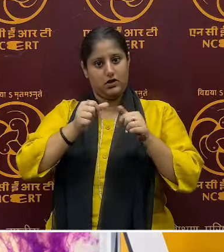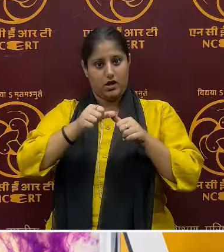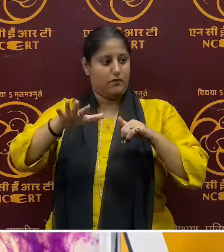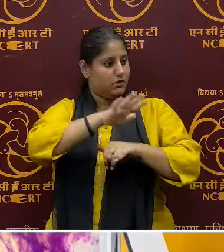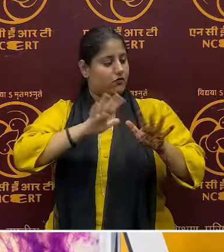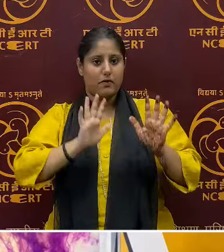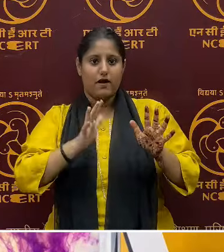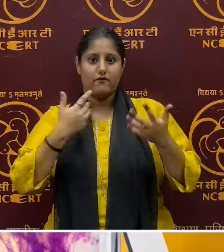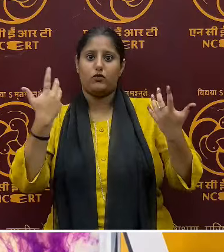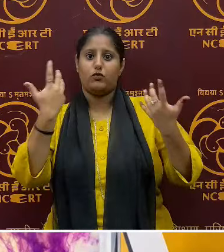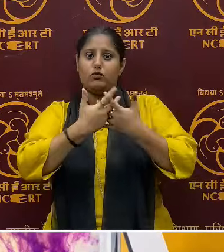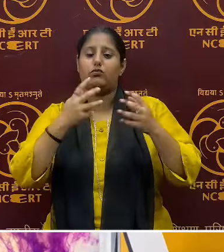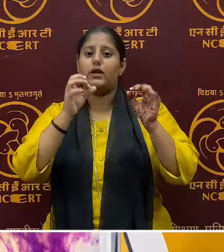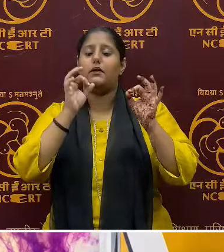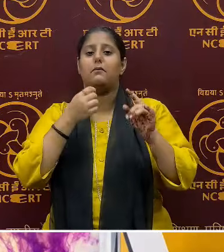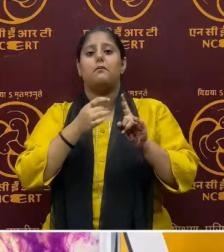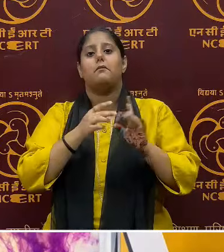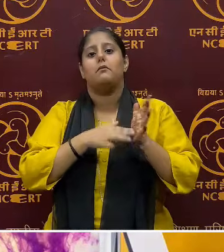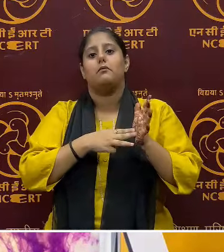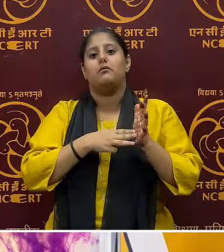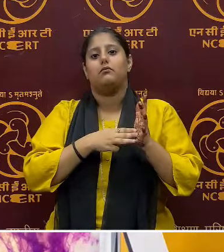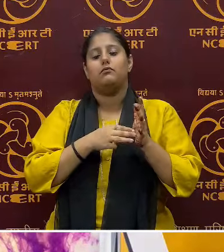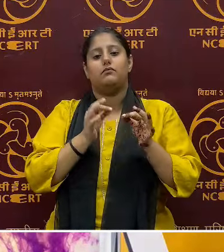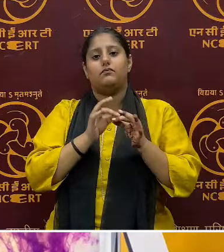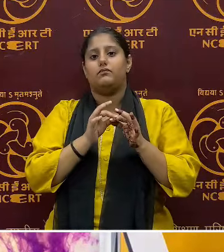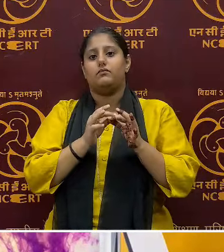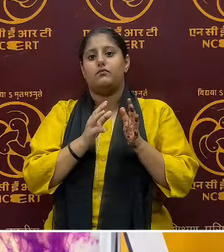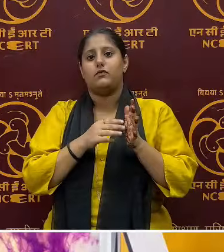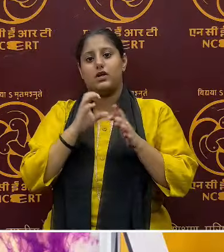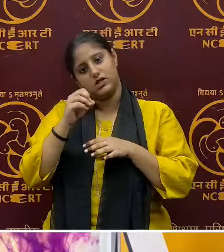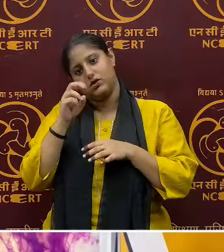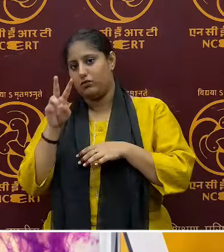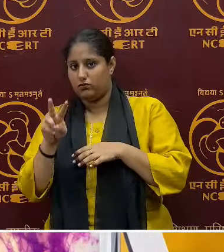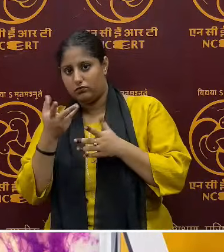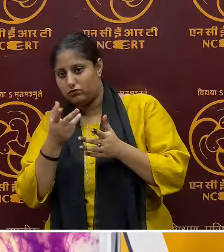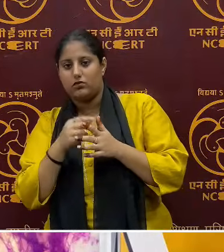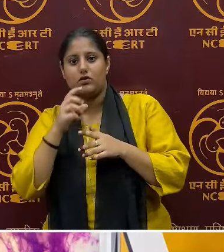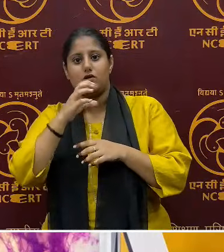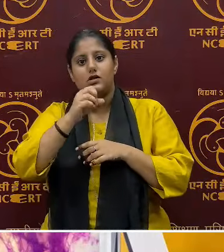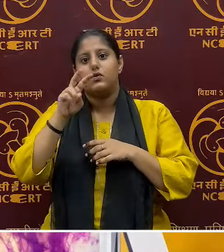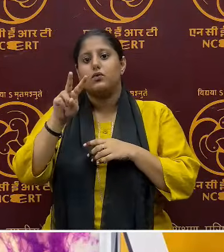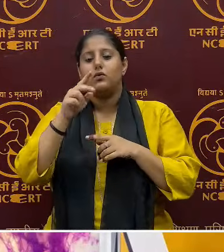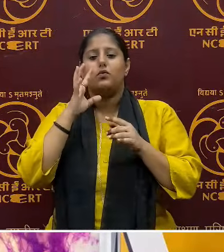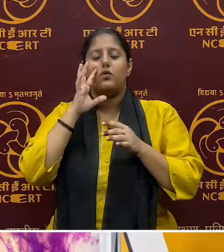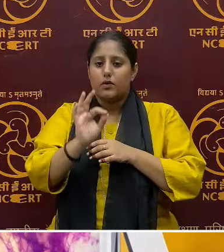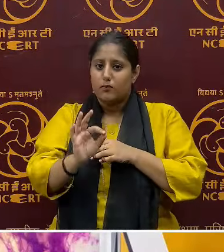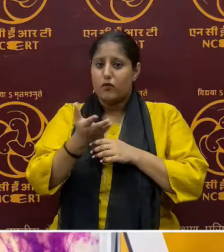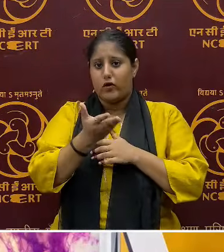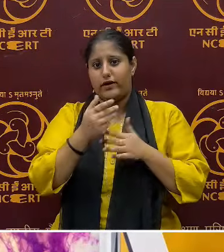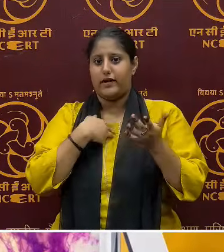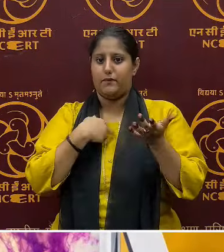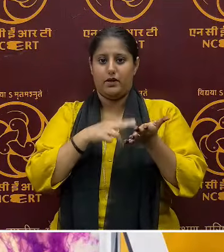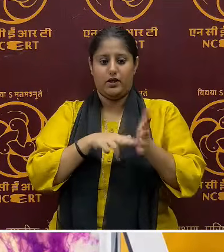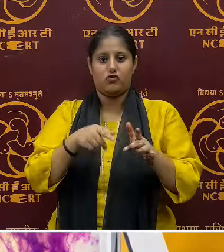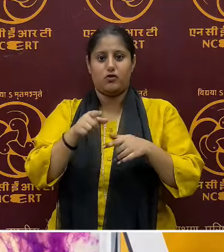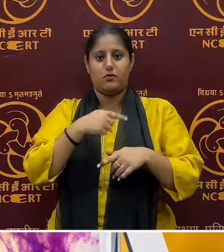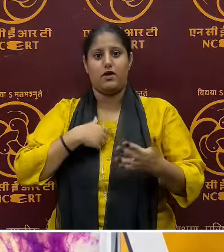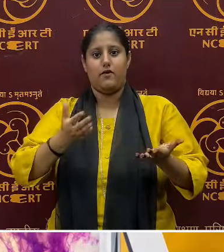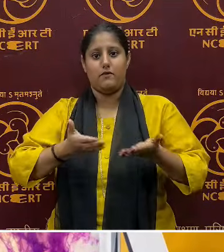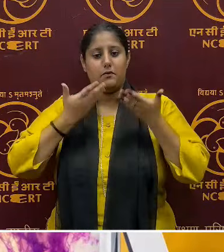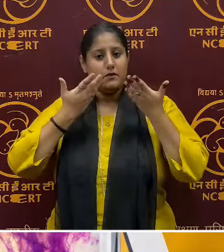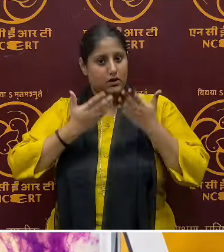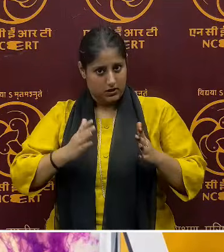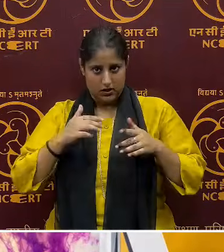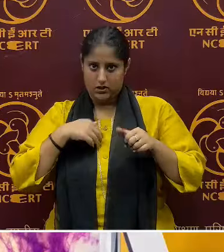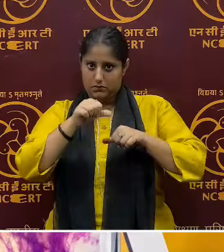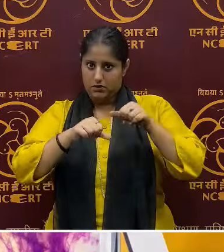forms non-metallic oxide, that is CO2. And we will see that CO2 is very important in our nature for breathing process also,